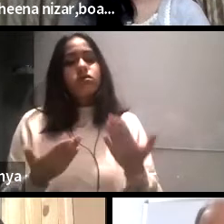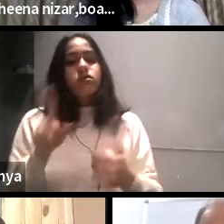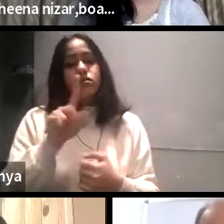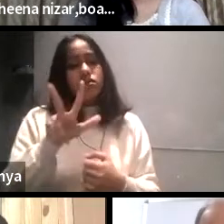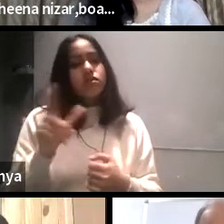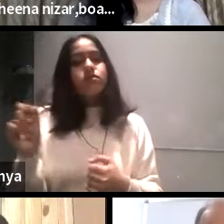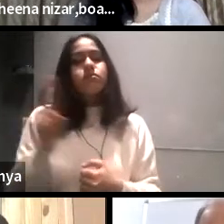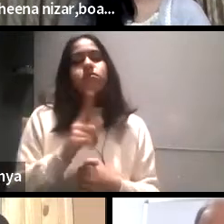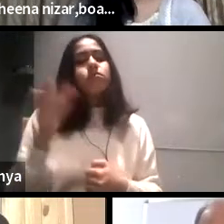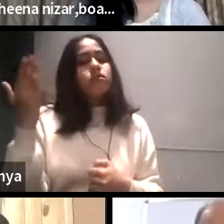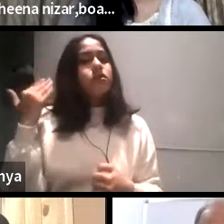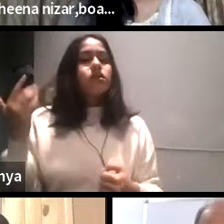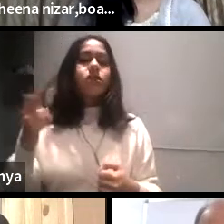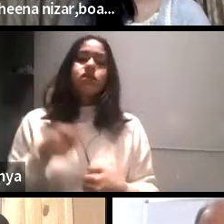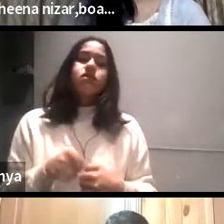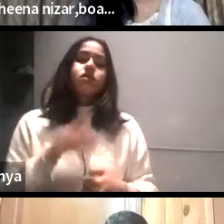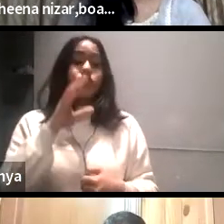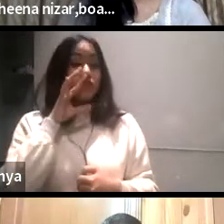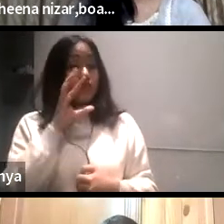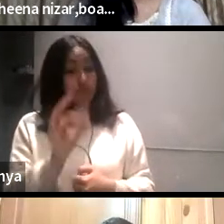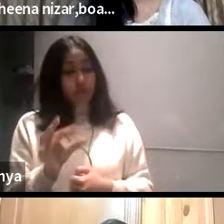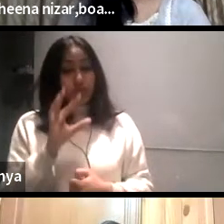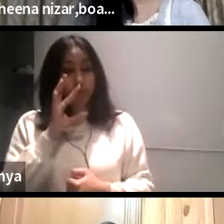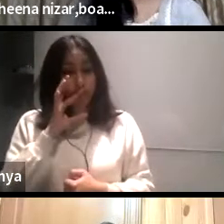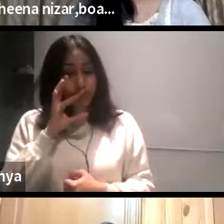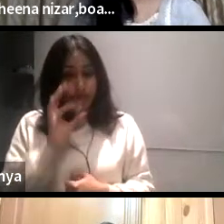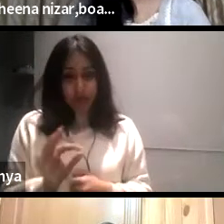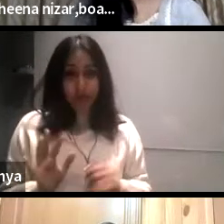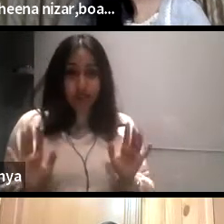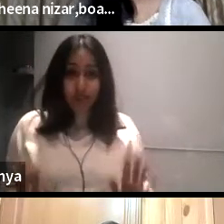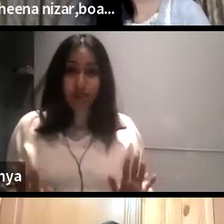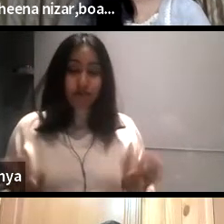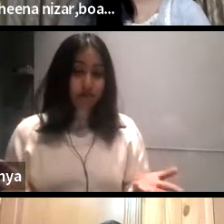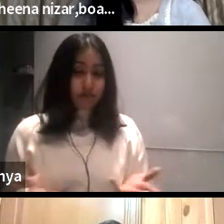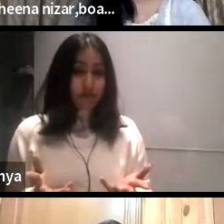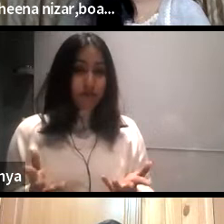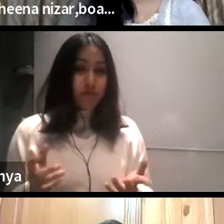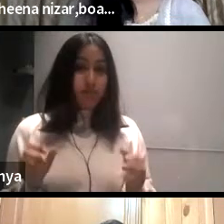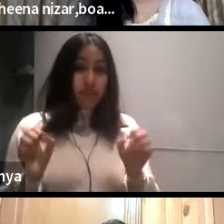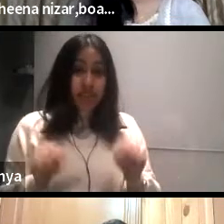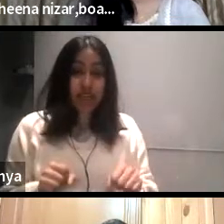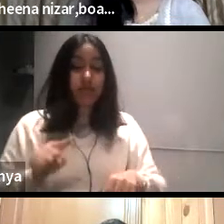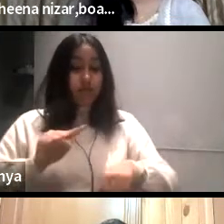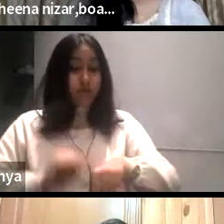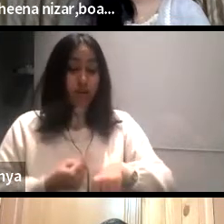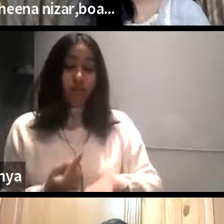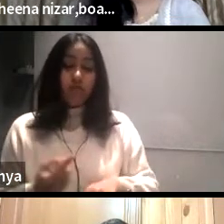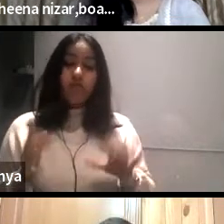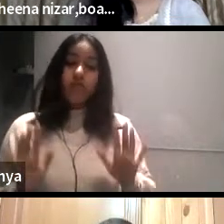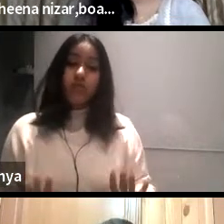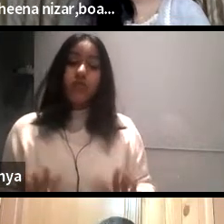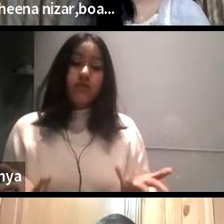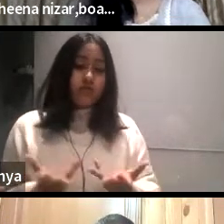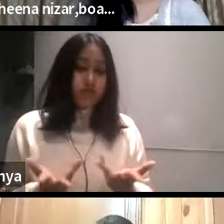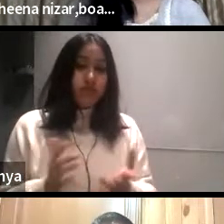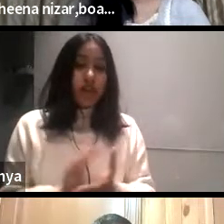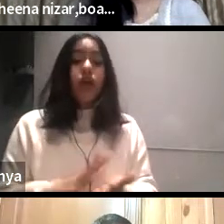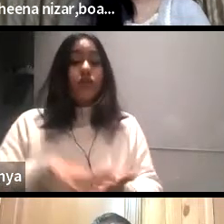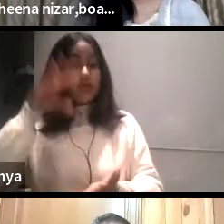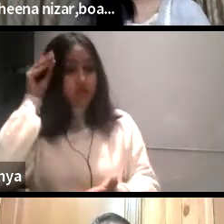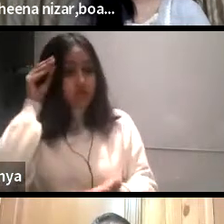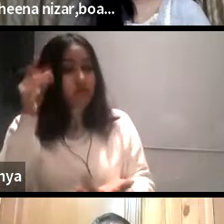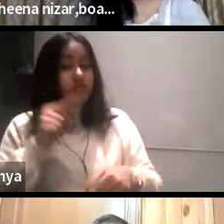18 months, it was really an period of opportunities, learning